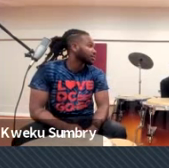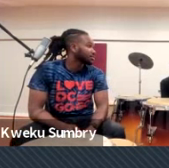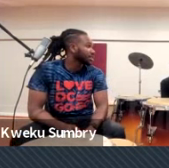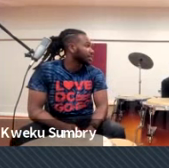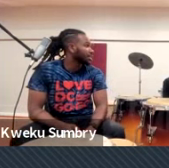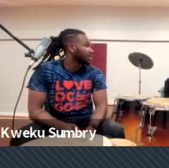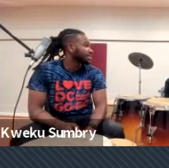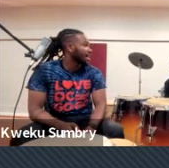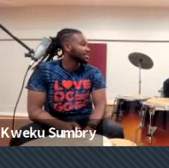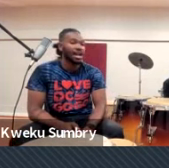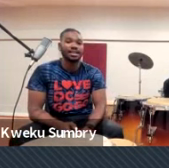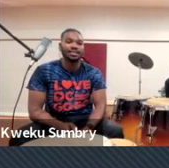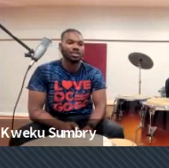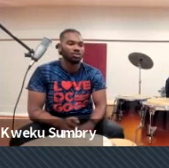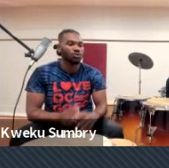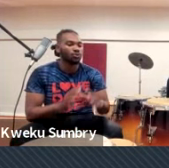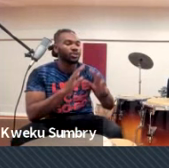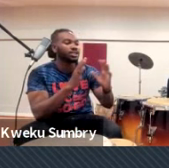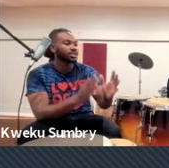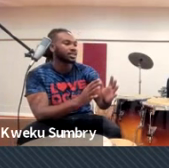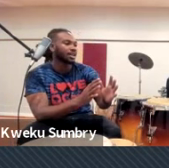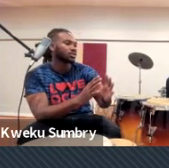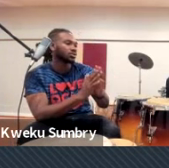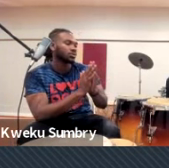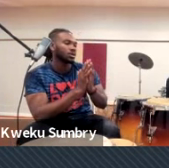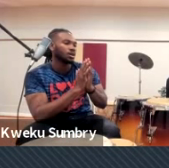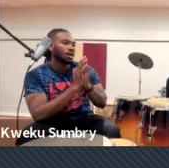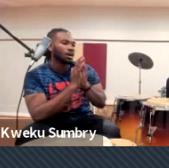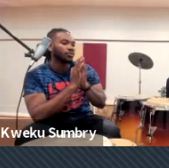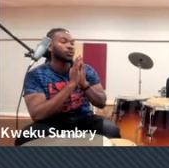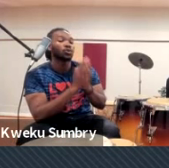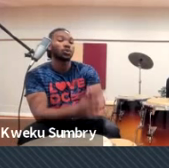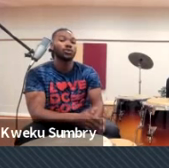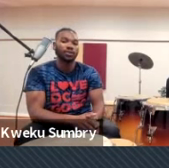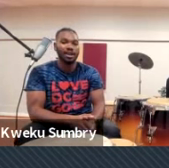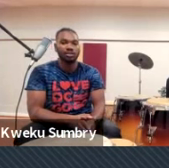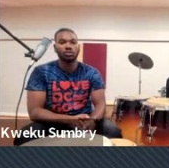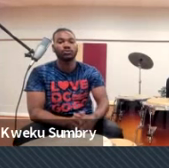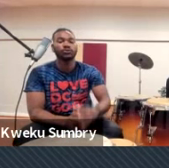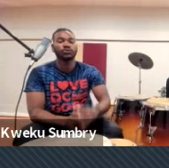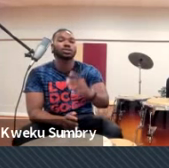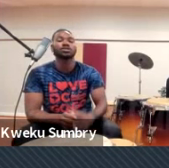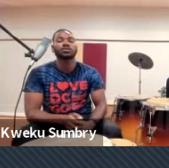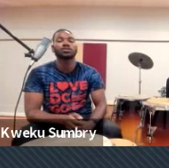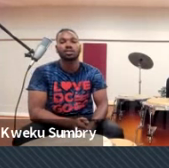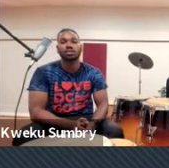modern, you know what I'm saying? It's not so village, it's not so folkloric, right? So